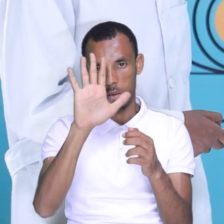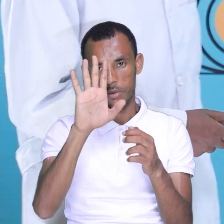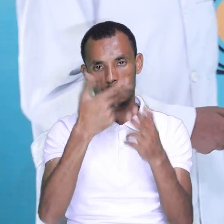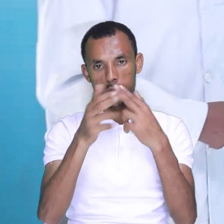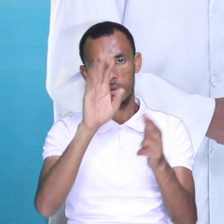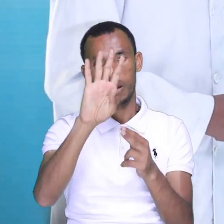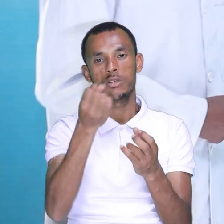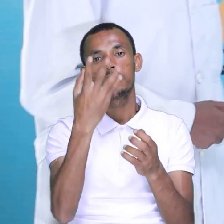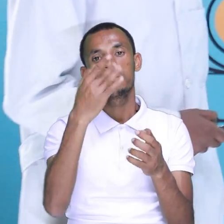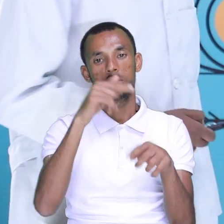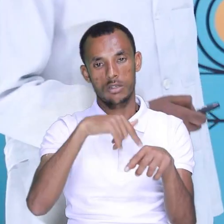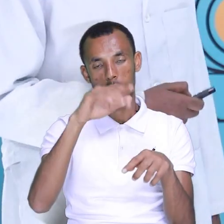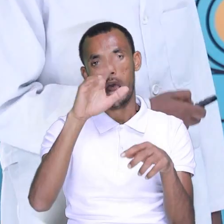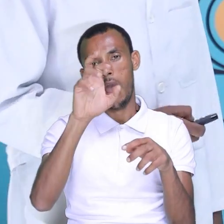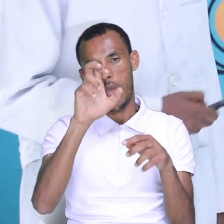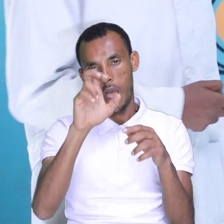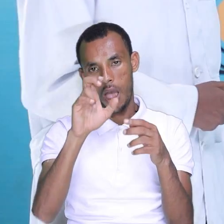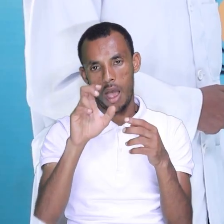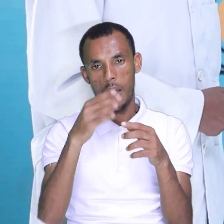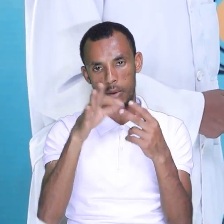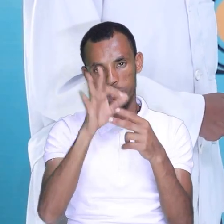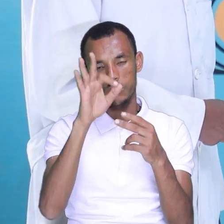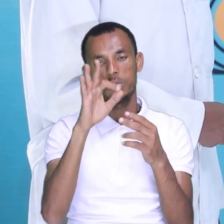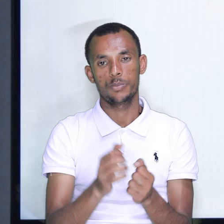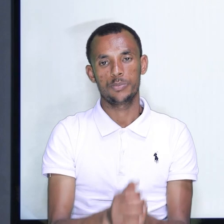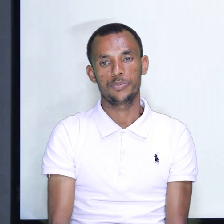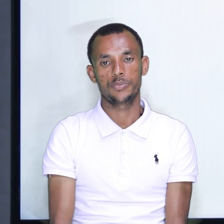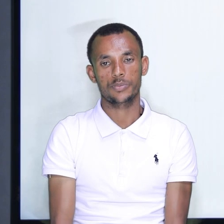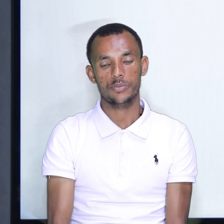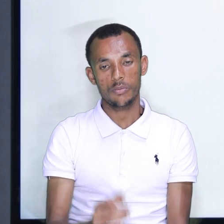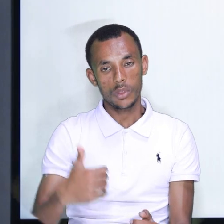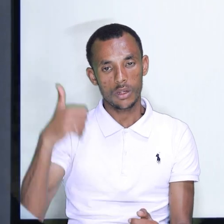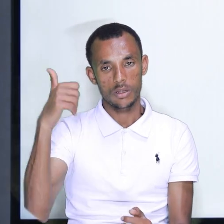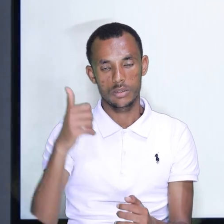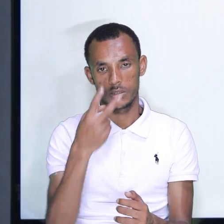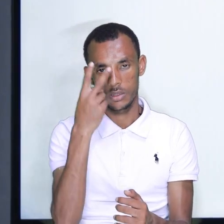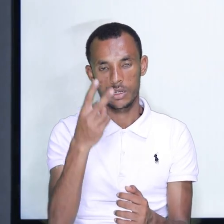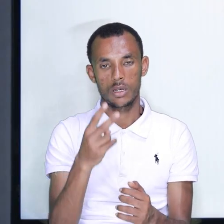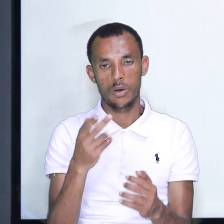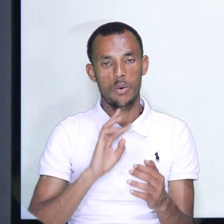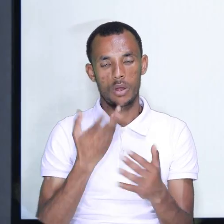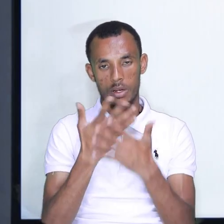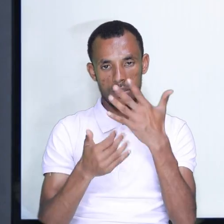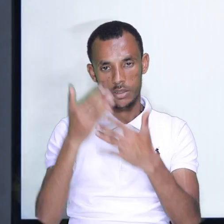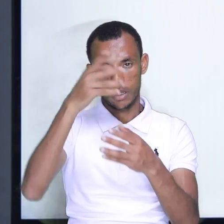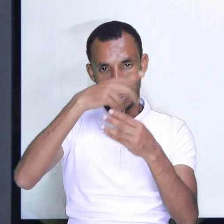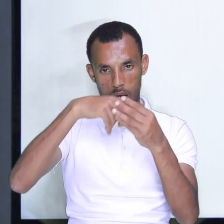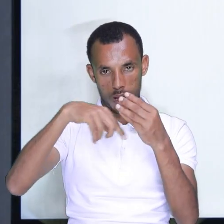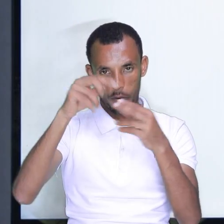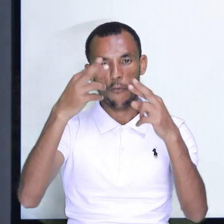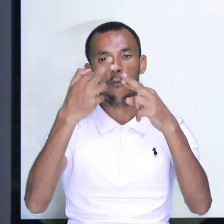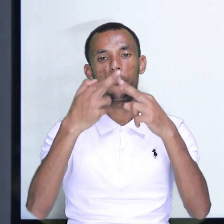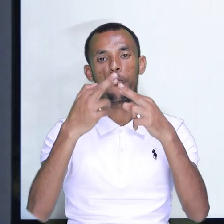that fundamental principle of counting. The other, we have to discuss about